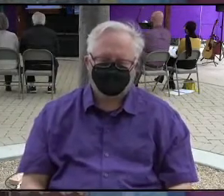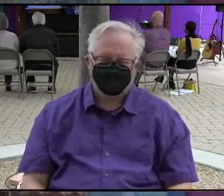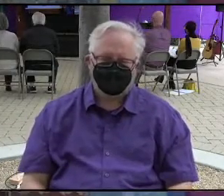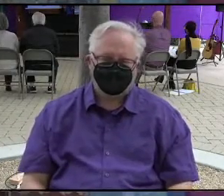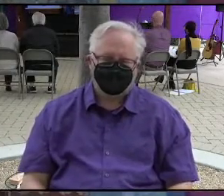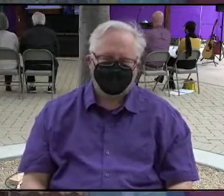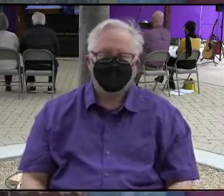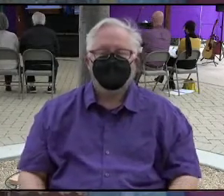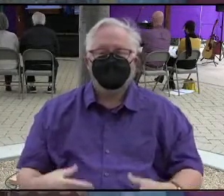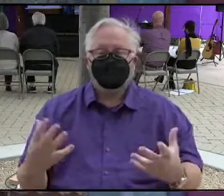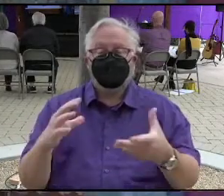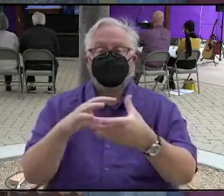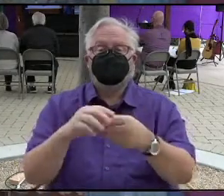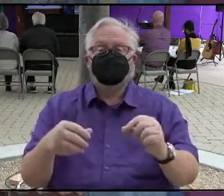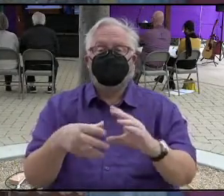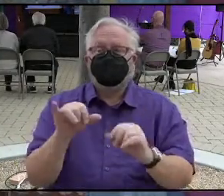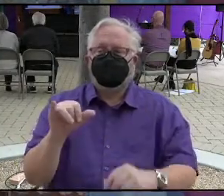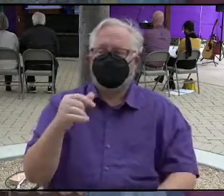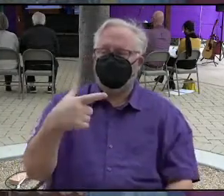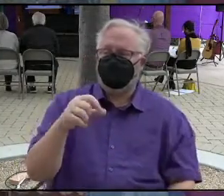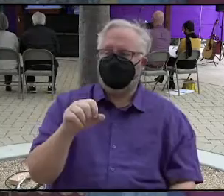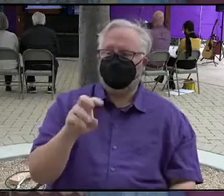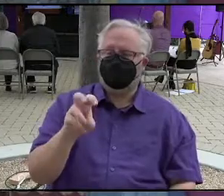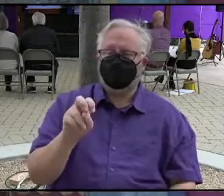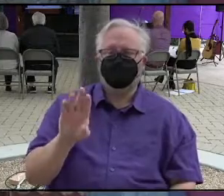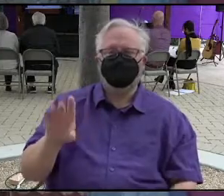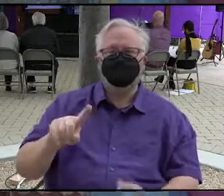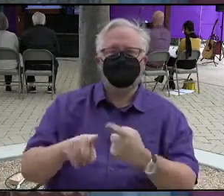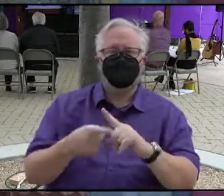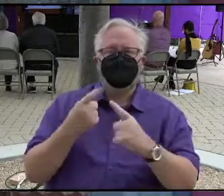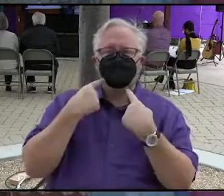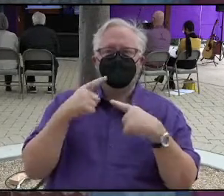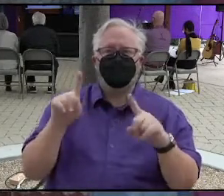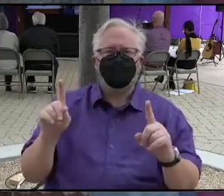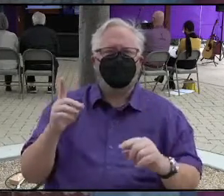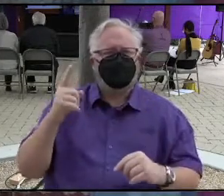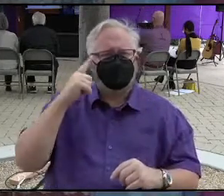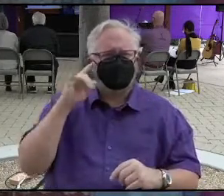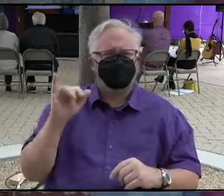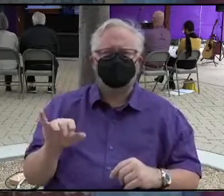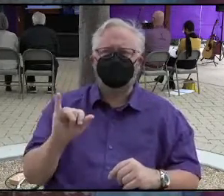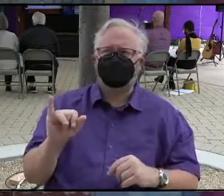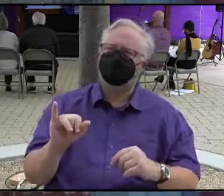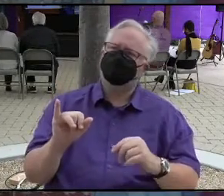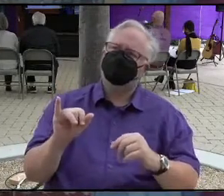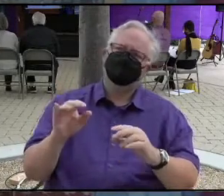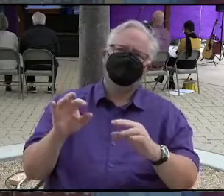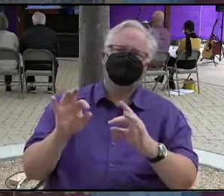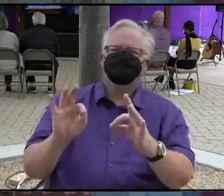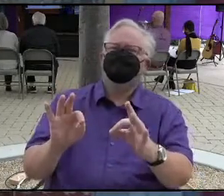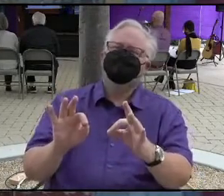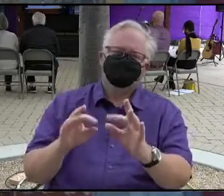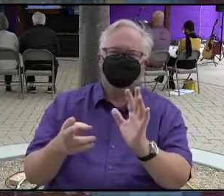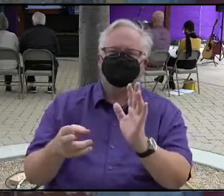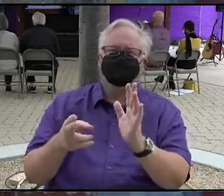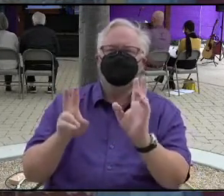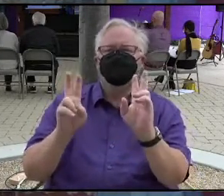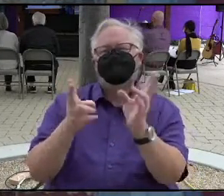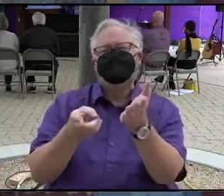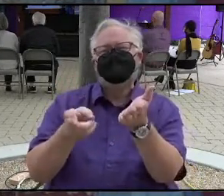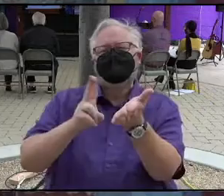So stories like the one Gowan's friend told are what I think of as signature stories. Signature stories are ones